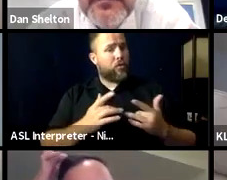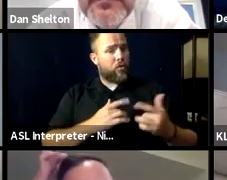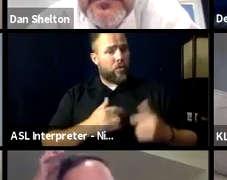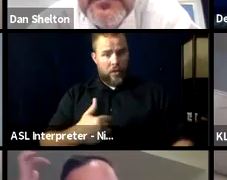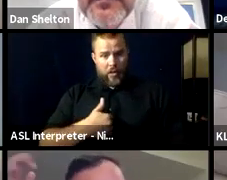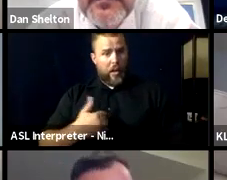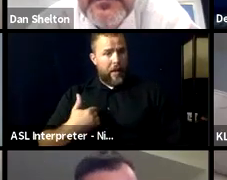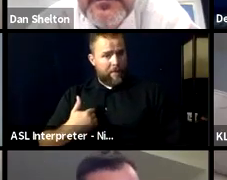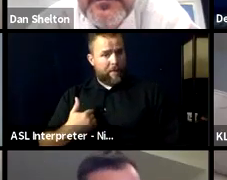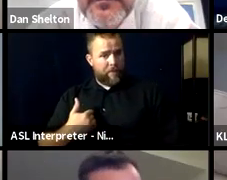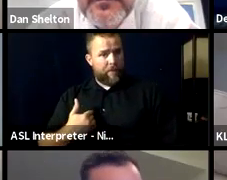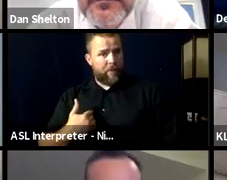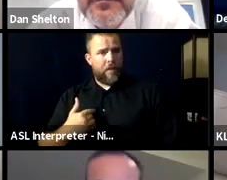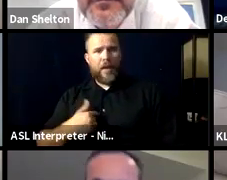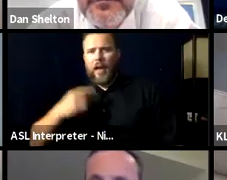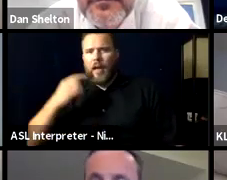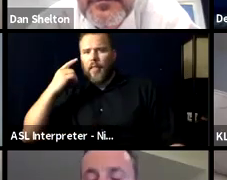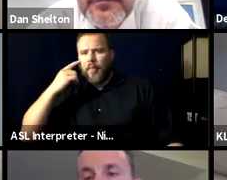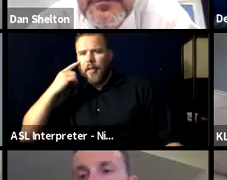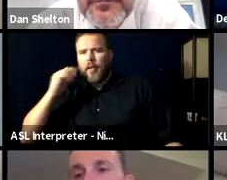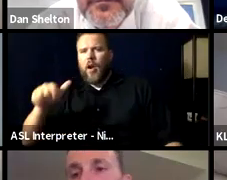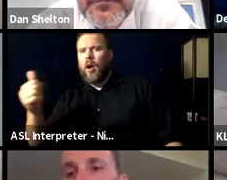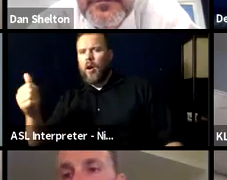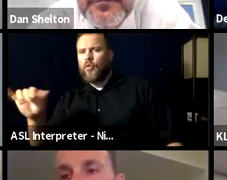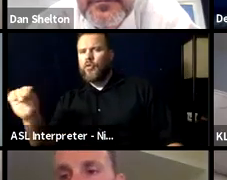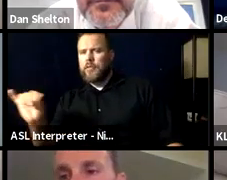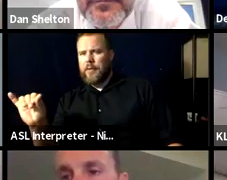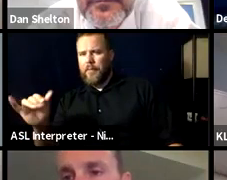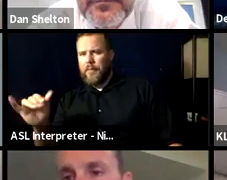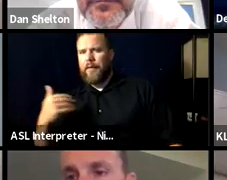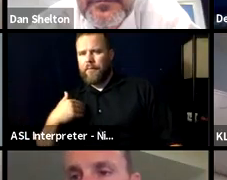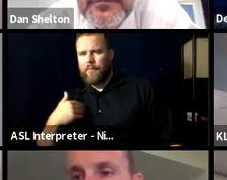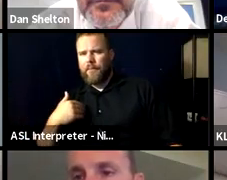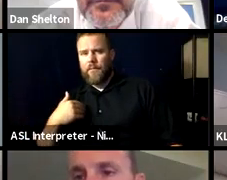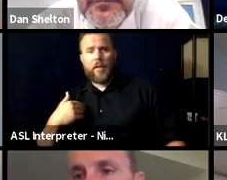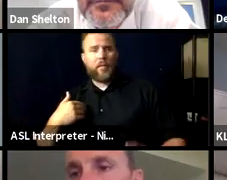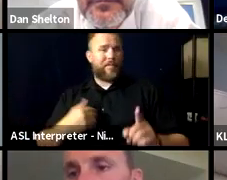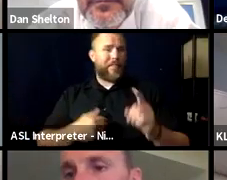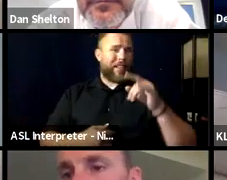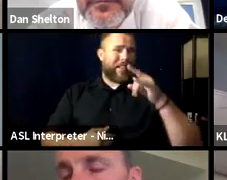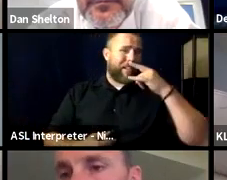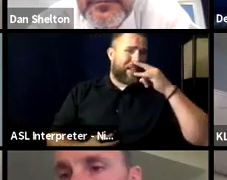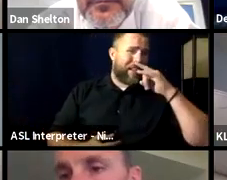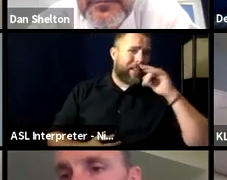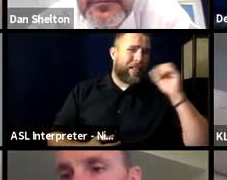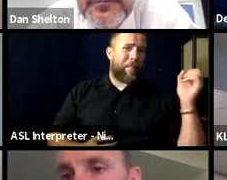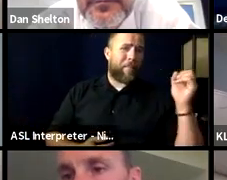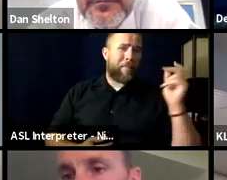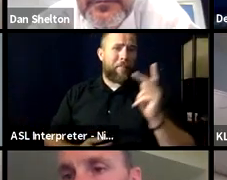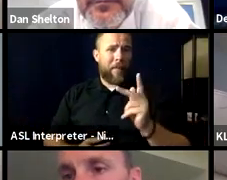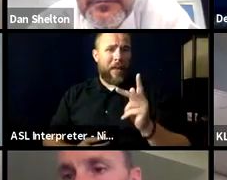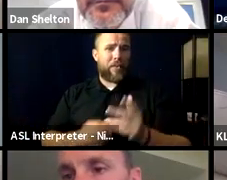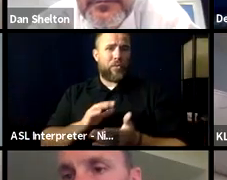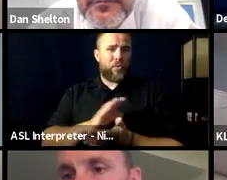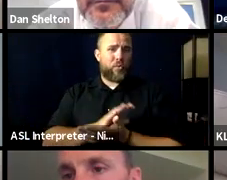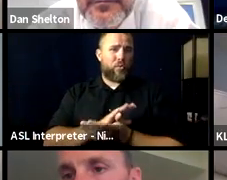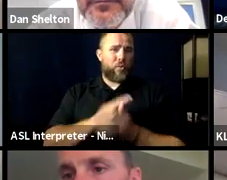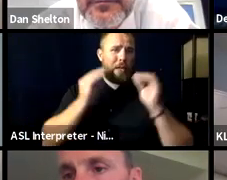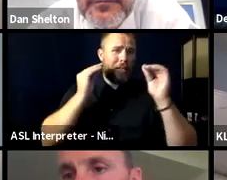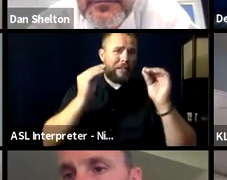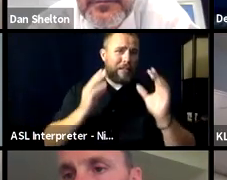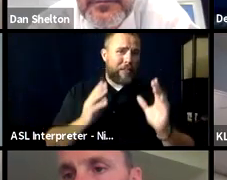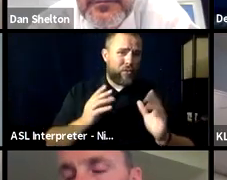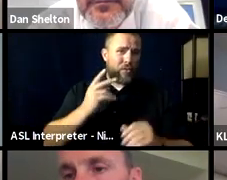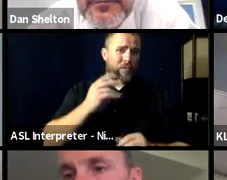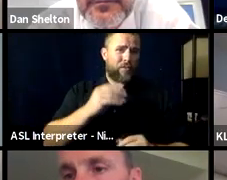and I think numerous people have, is kids coming back, teachers coming back. We already see depression